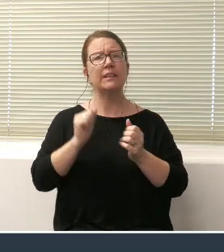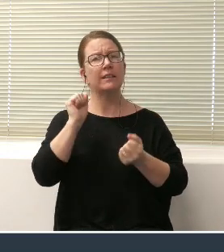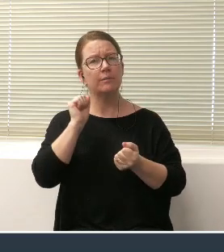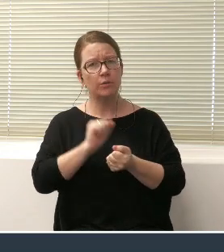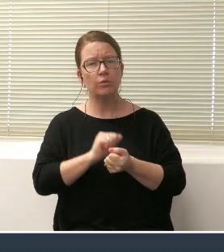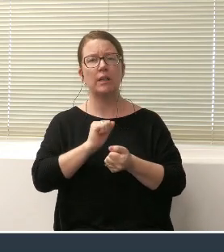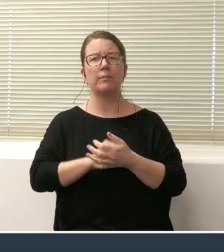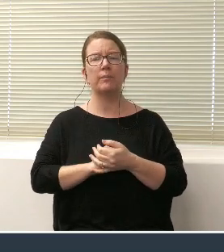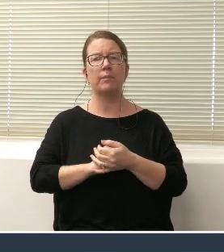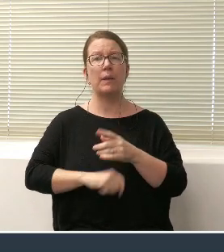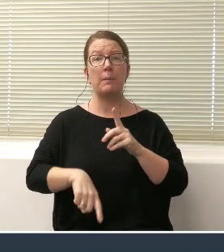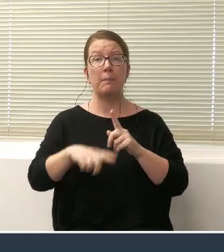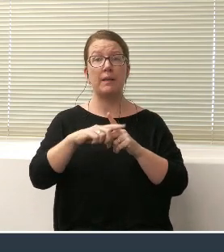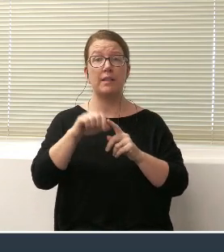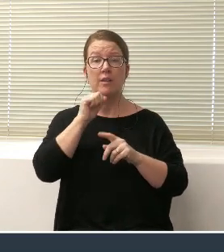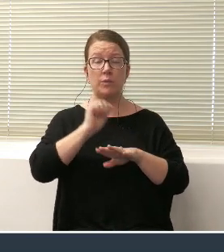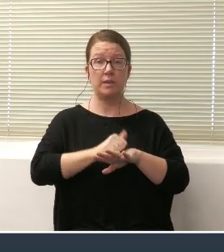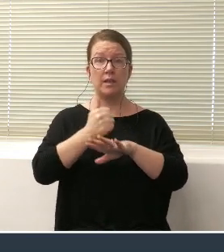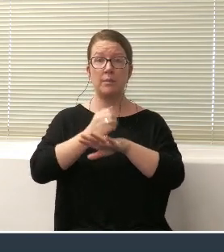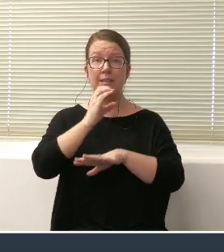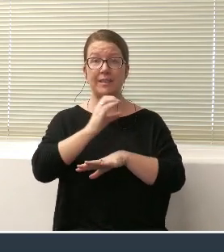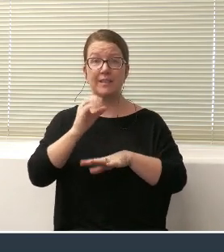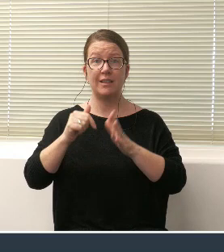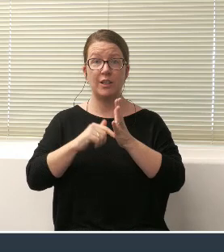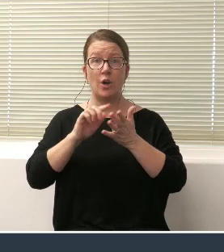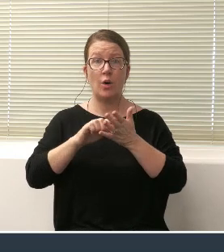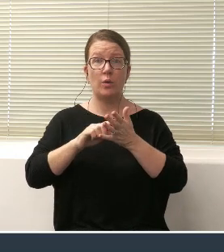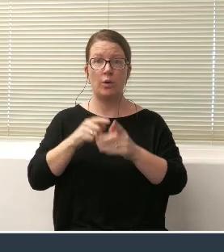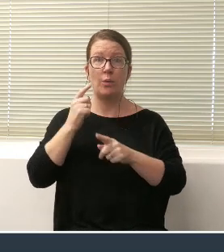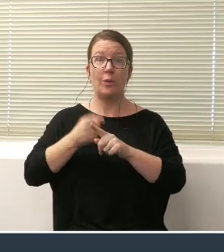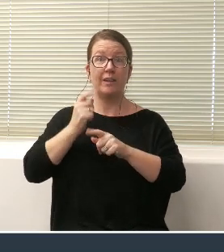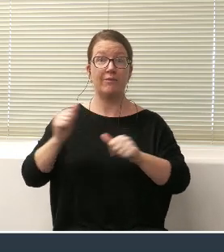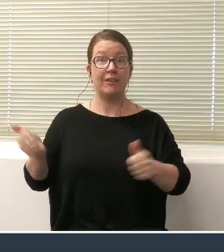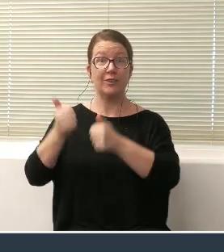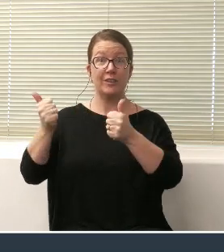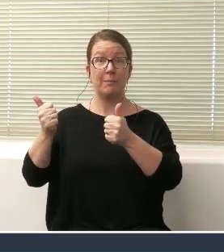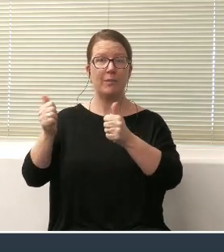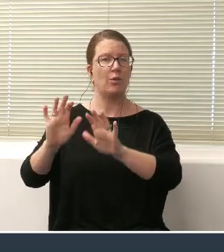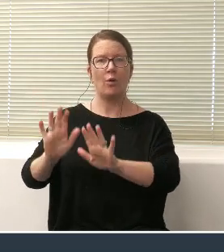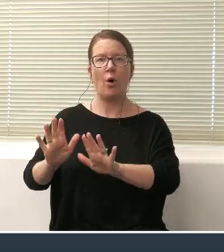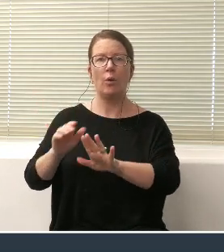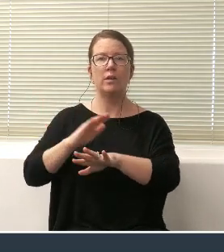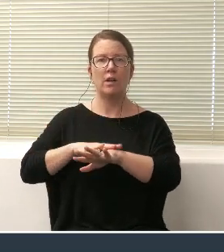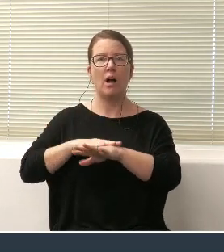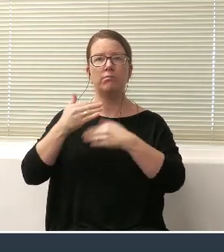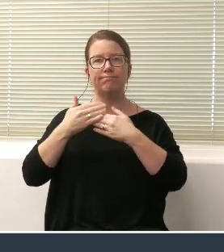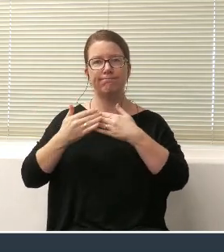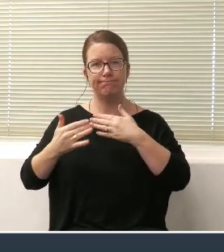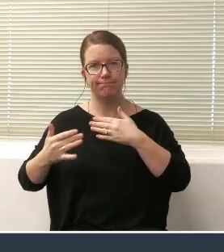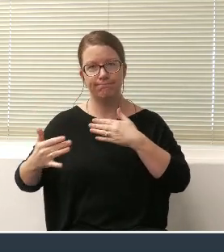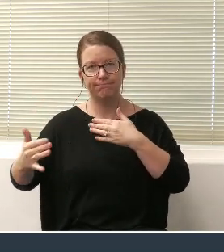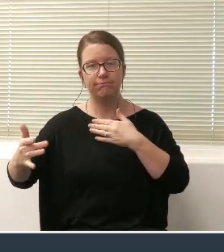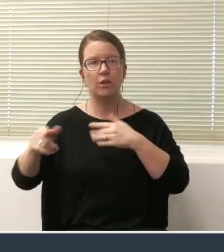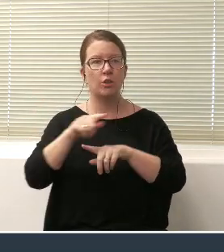So the creation of a CCTO is not an instant thing. It will take time, and the council will be heavily